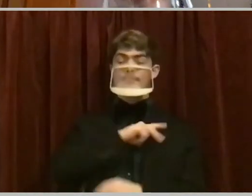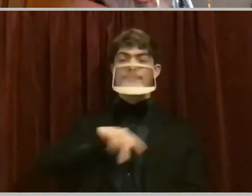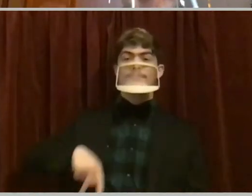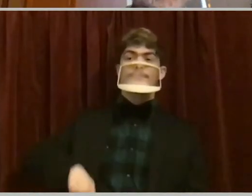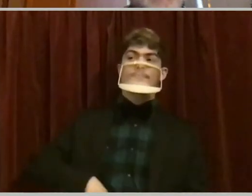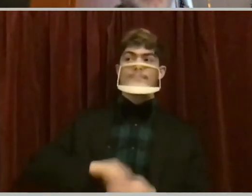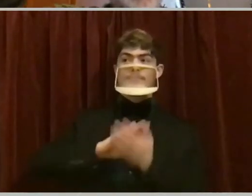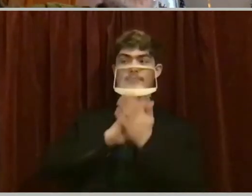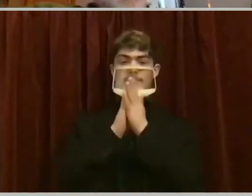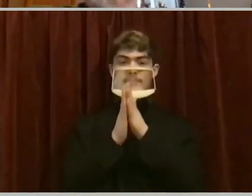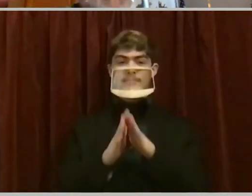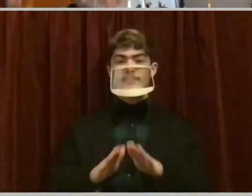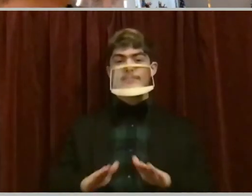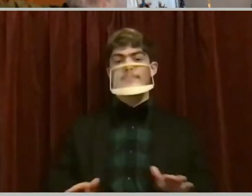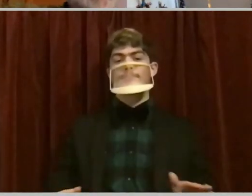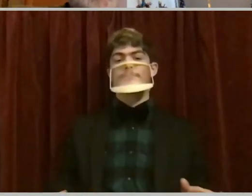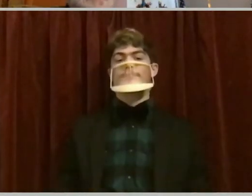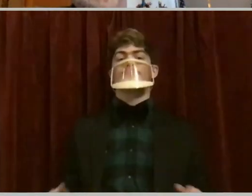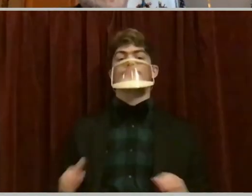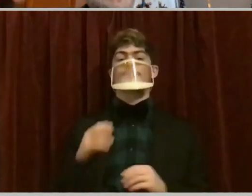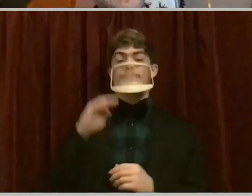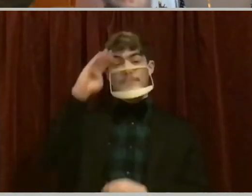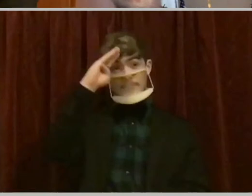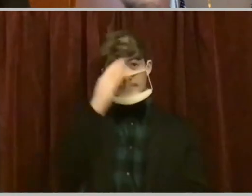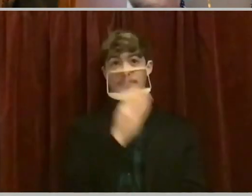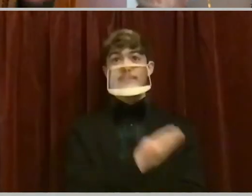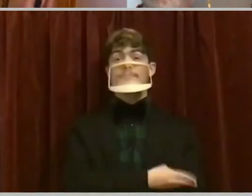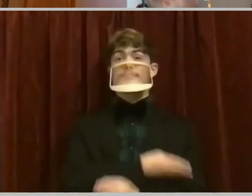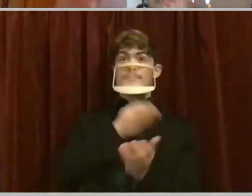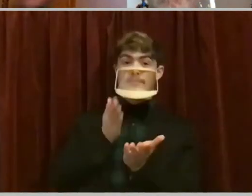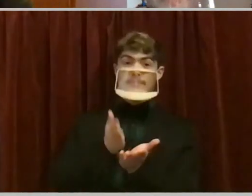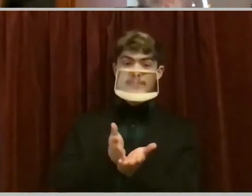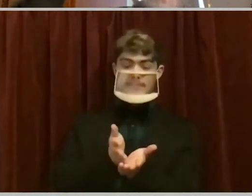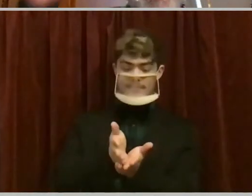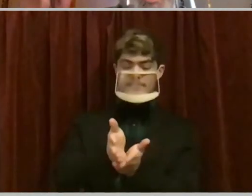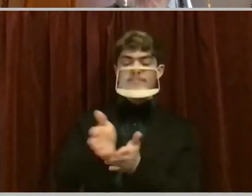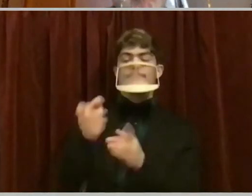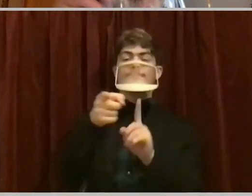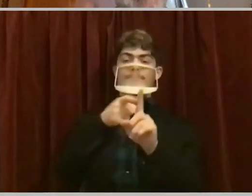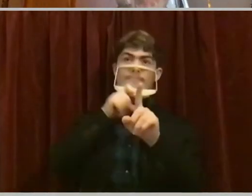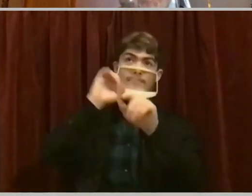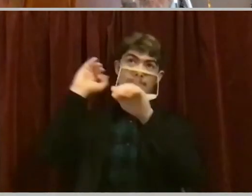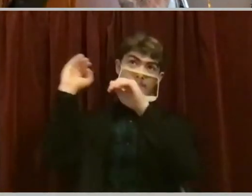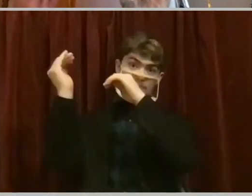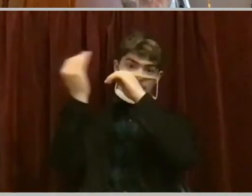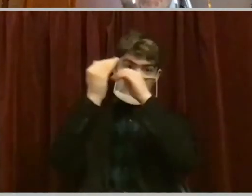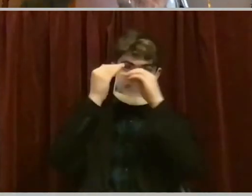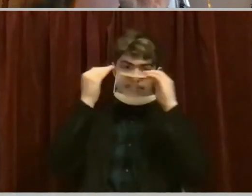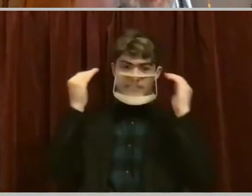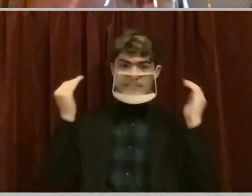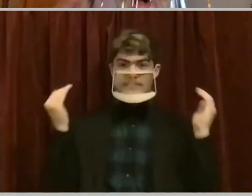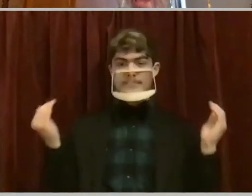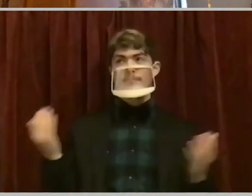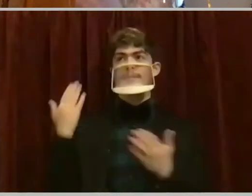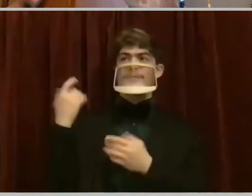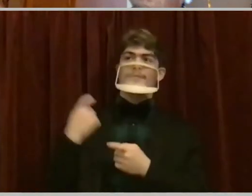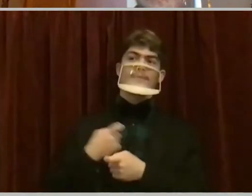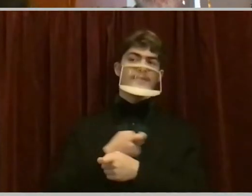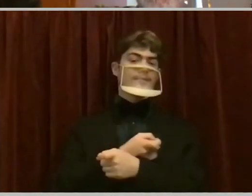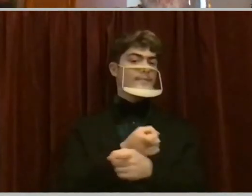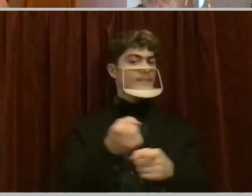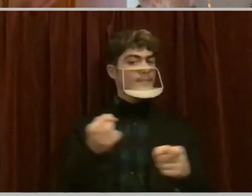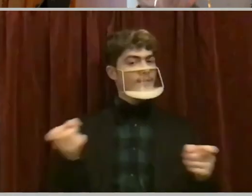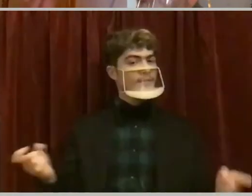heaven-born Prince of Peace, hail the Son of Righteousness. Light